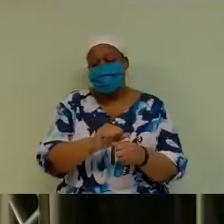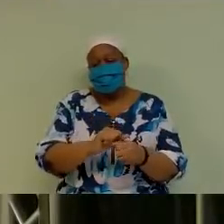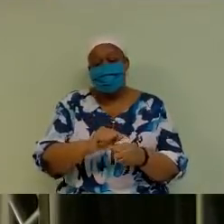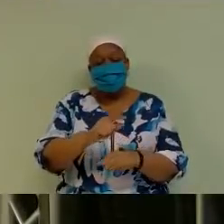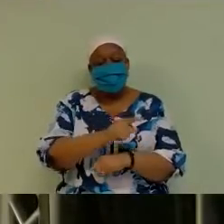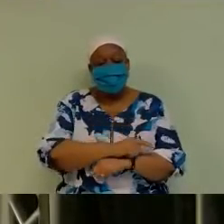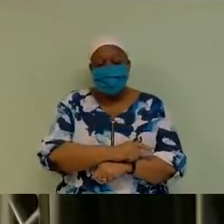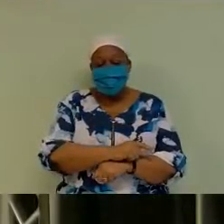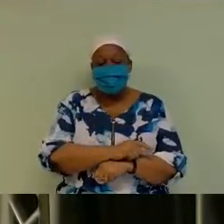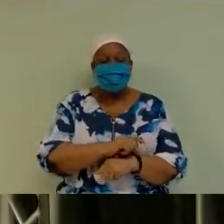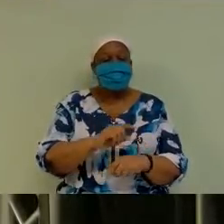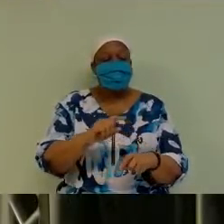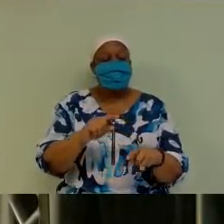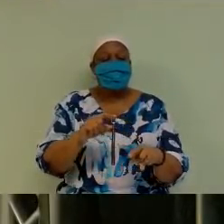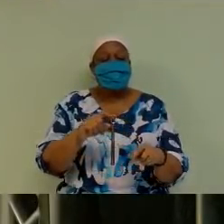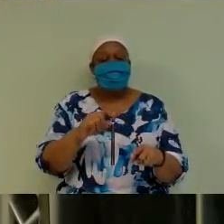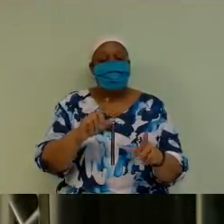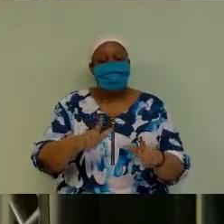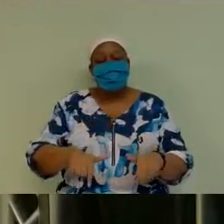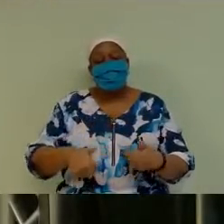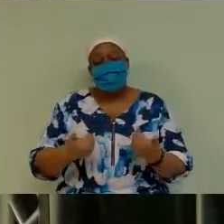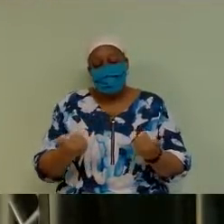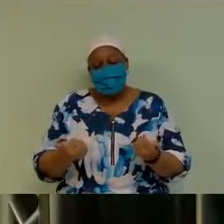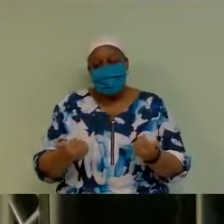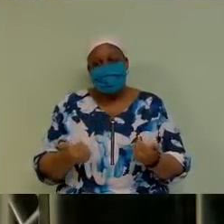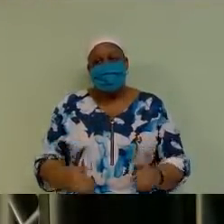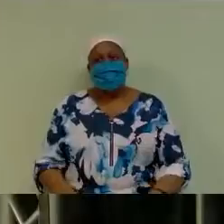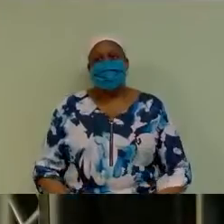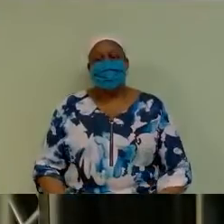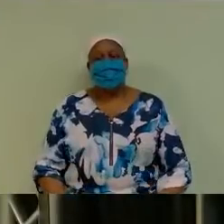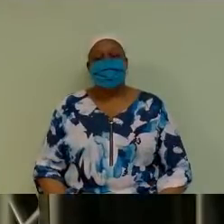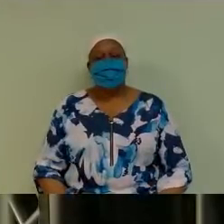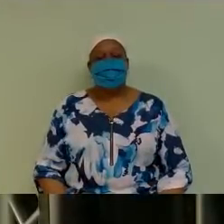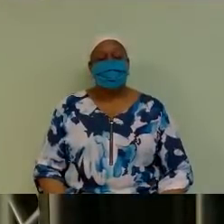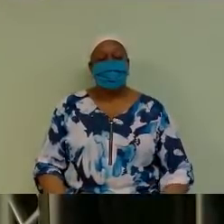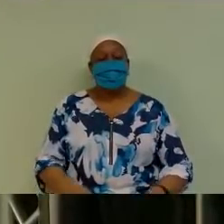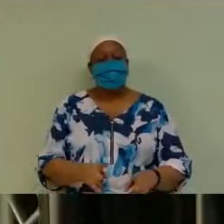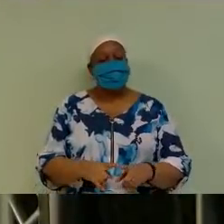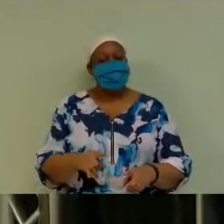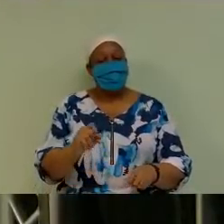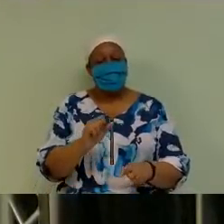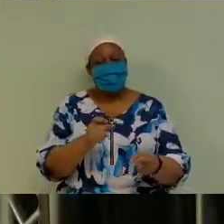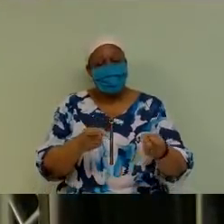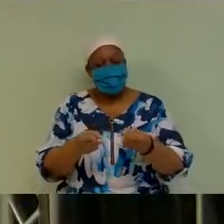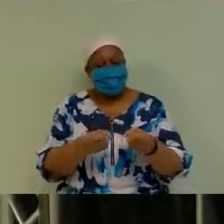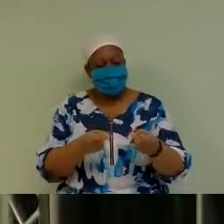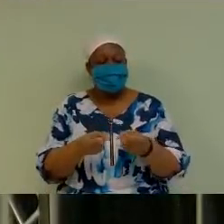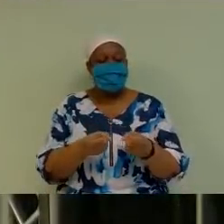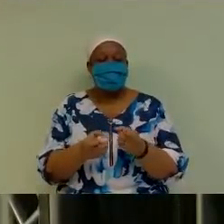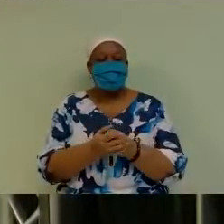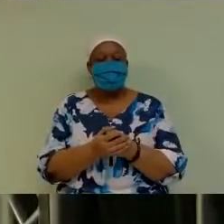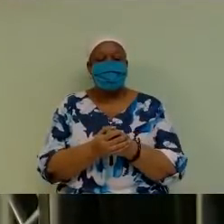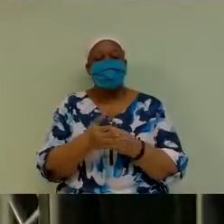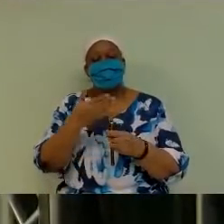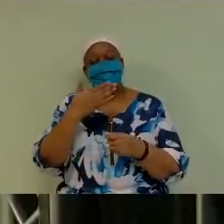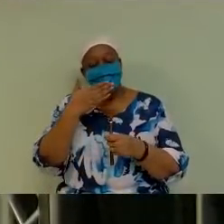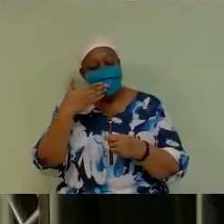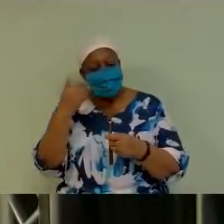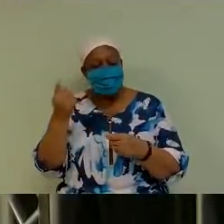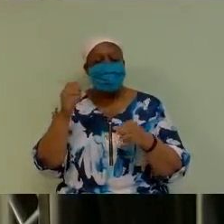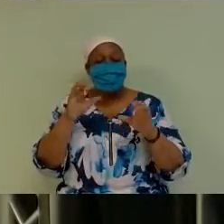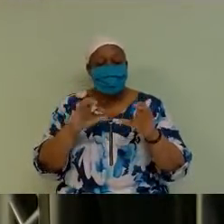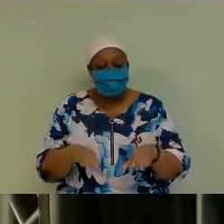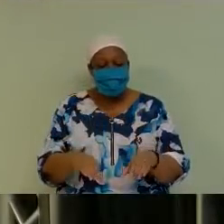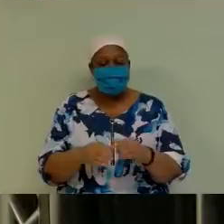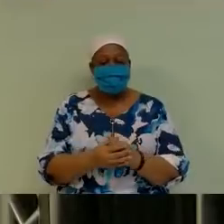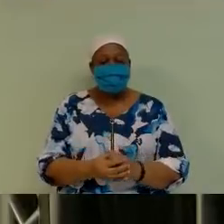social, economic, and political life to deal with, to manage as best as